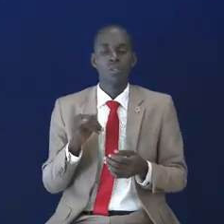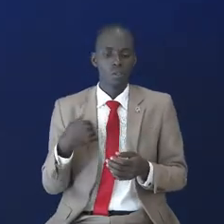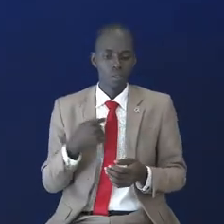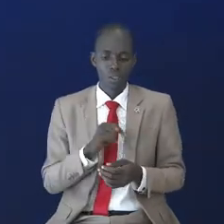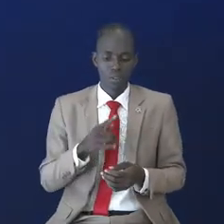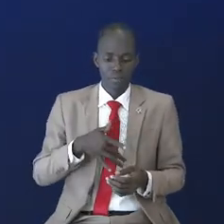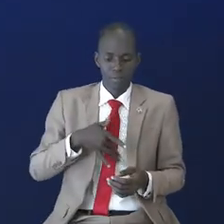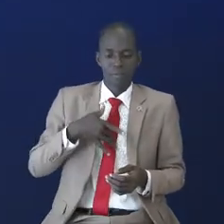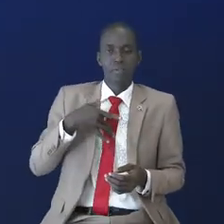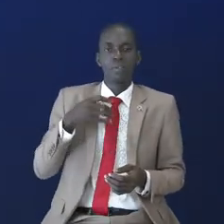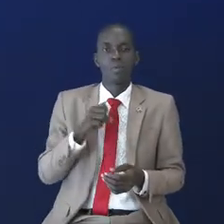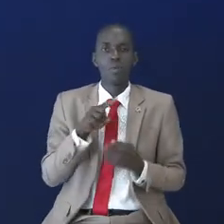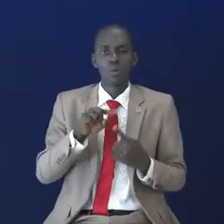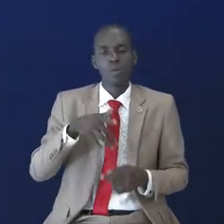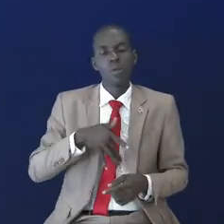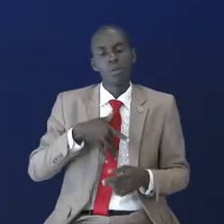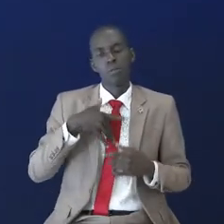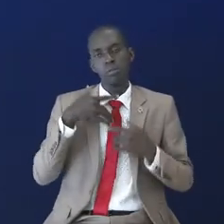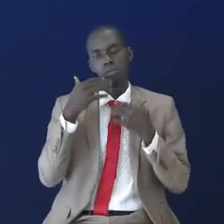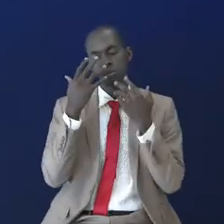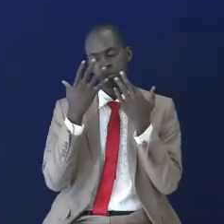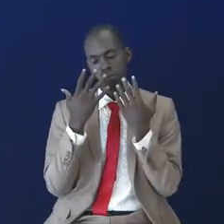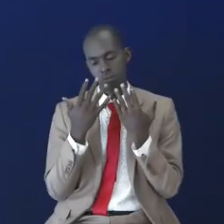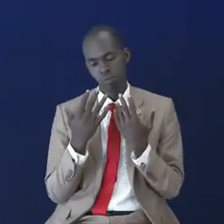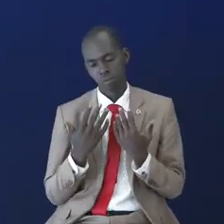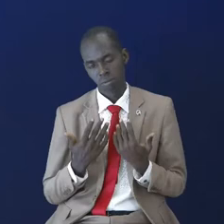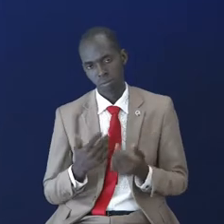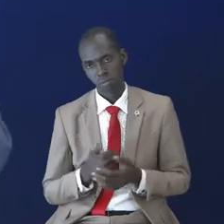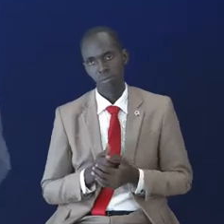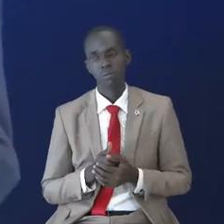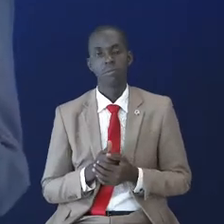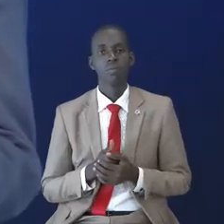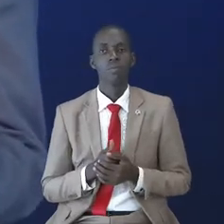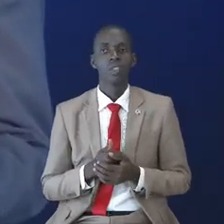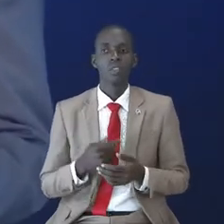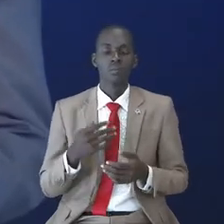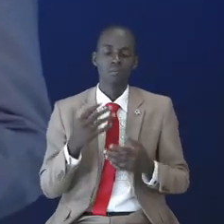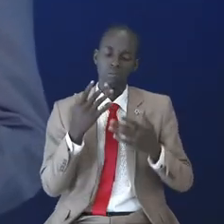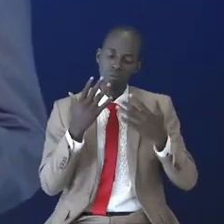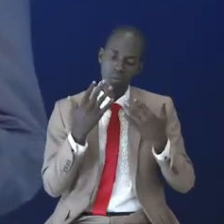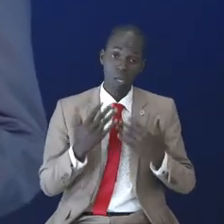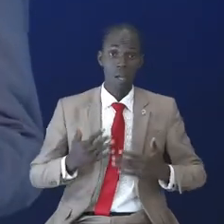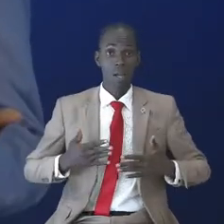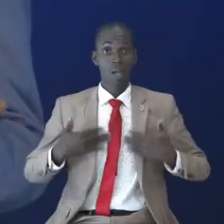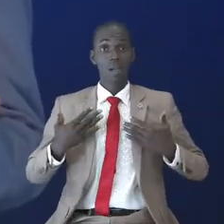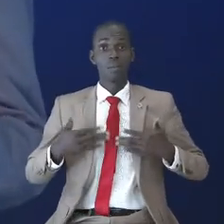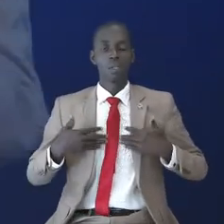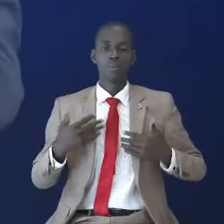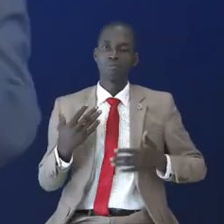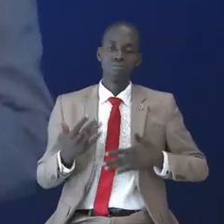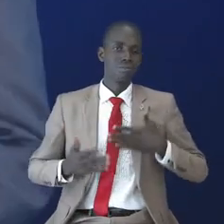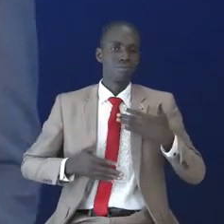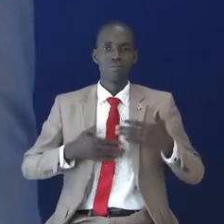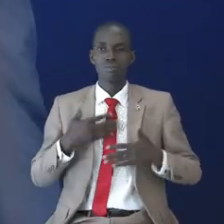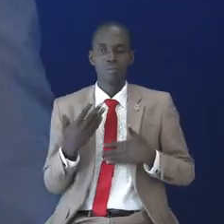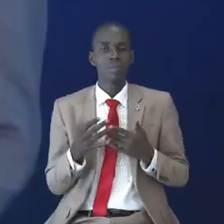feels. When you feel sad, sorrowful, glad, happy, joyful, that's